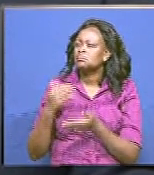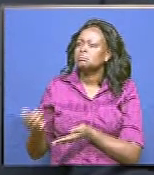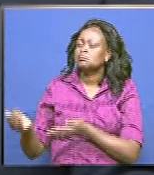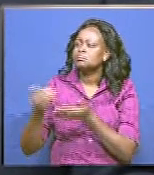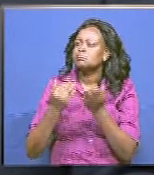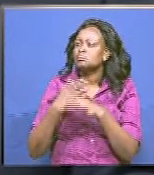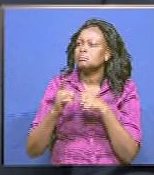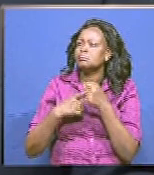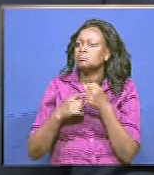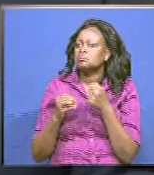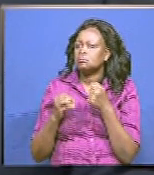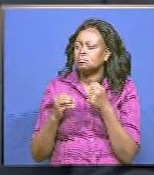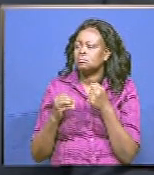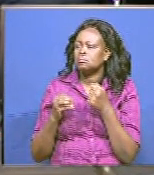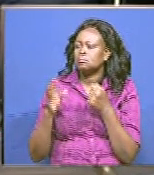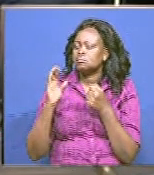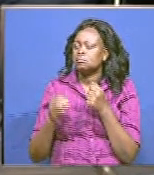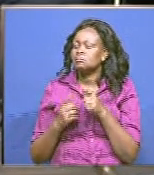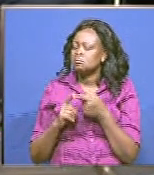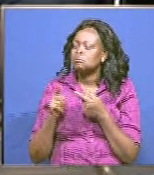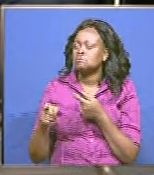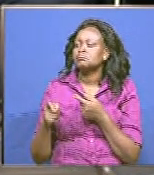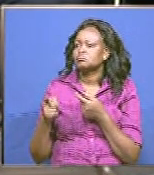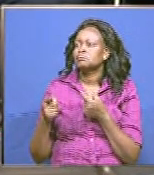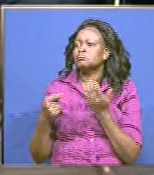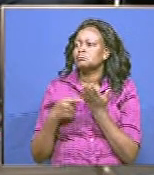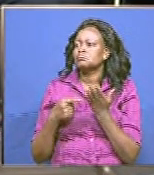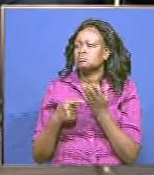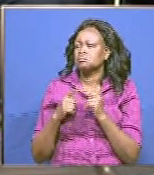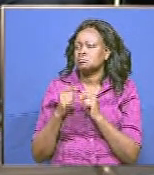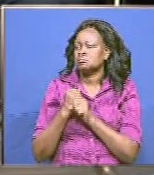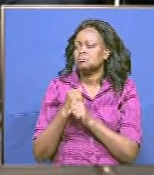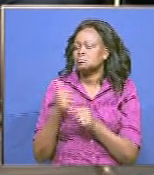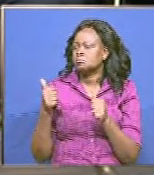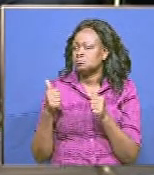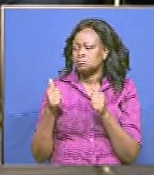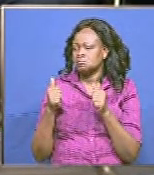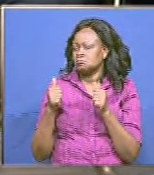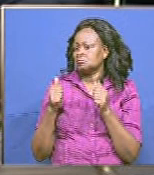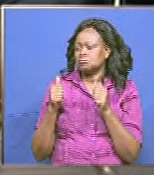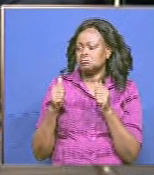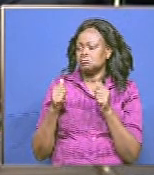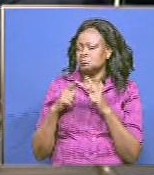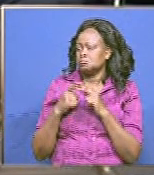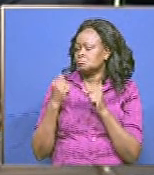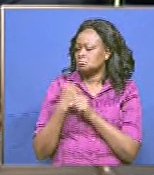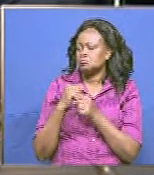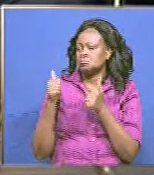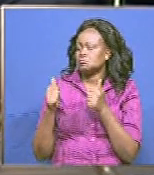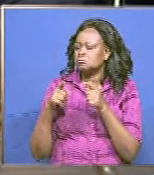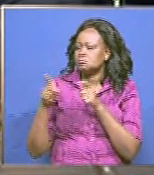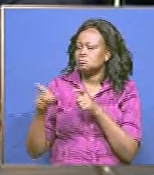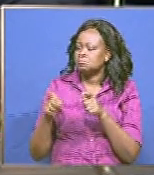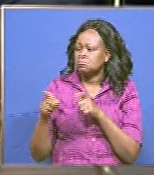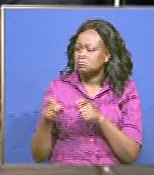60. Mm-hmm. So the automation is beginning to work. We have not yet gone automation. Yes. This basically administrative.